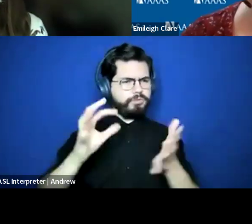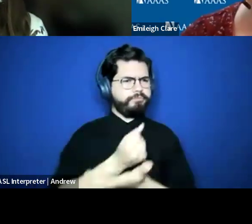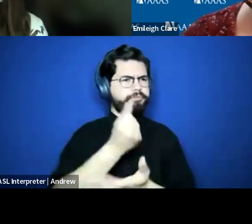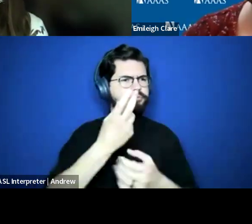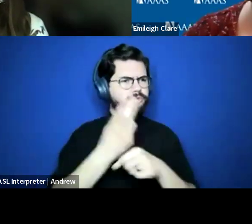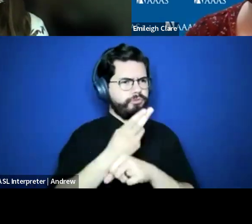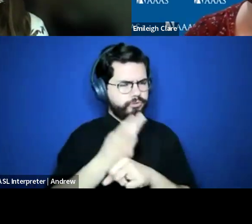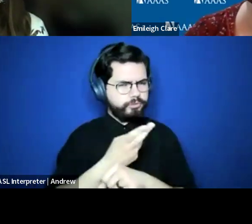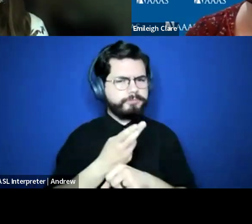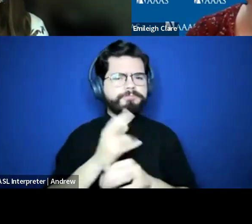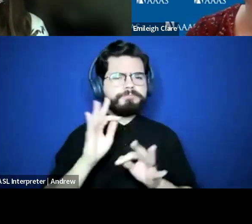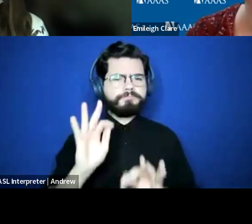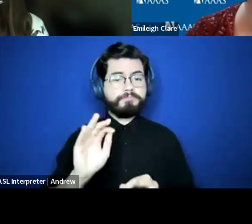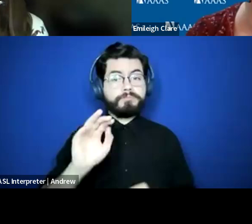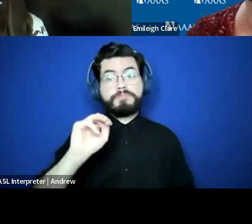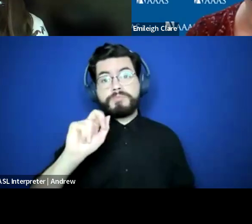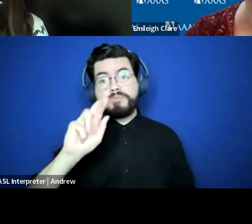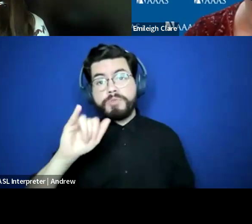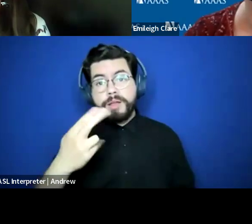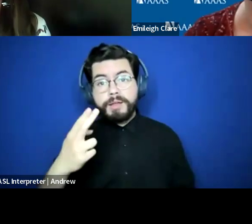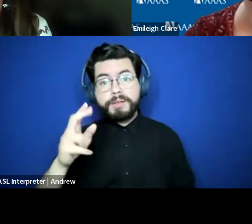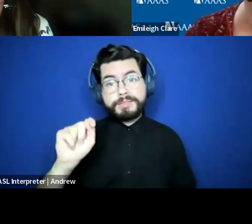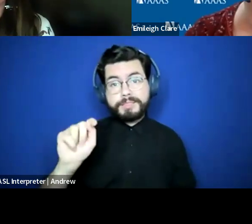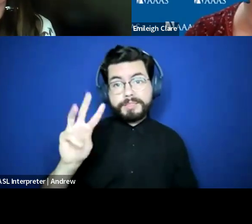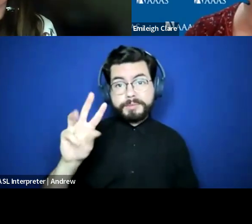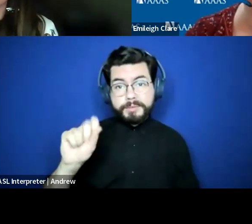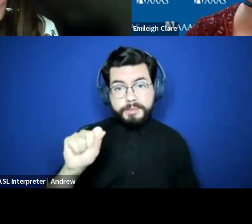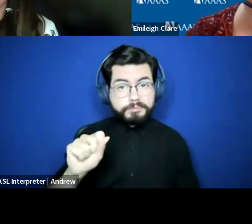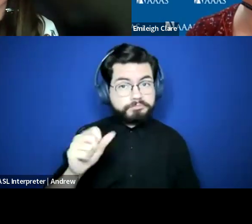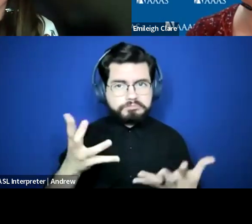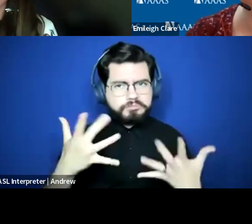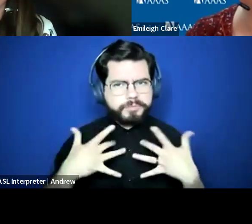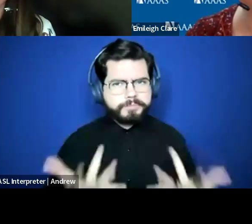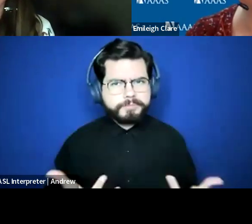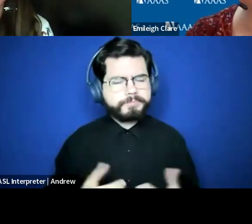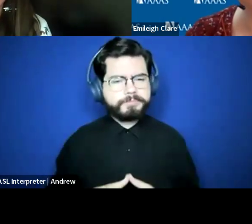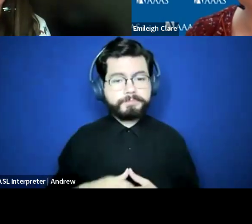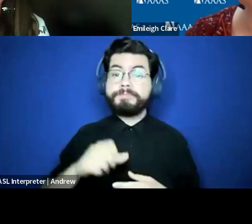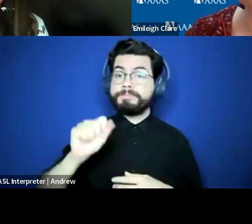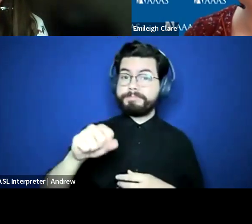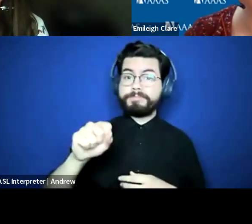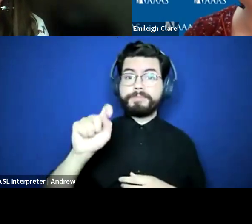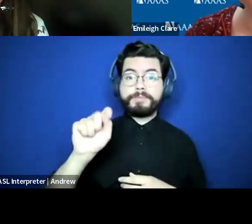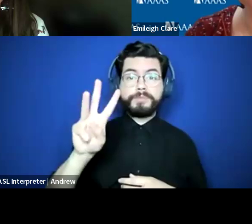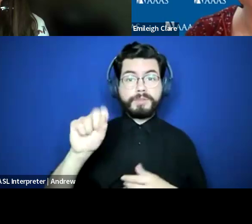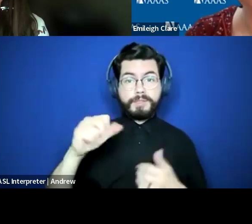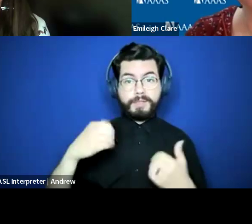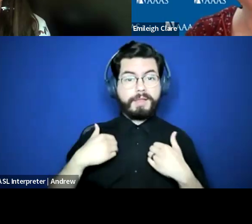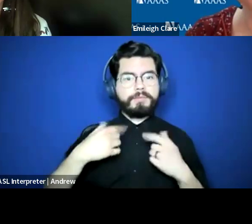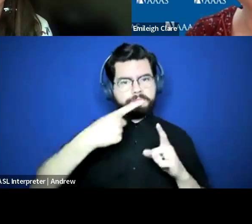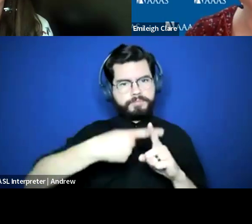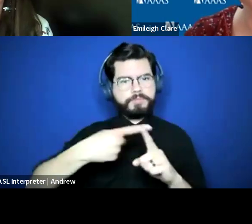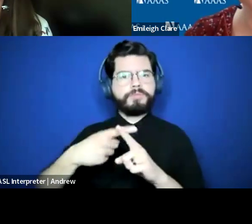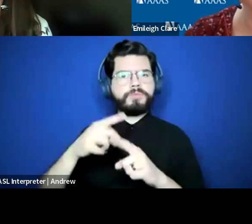you'd like to share from TWS. Sure. So the Wildlife Society, we have a monthly webinar series that's hosted by